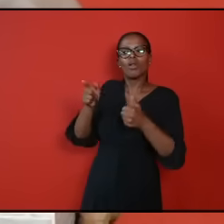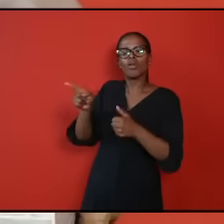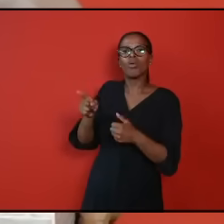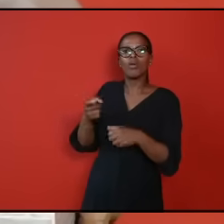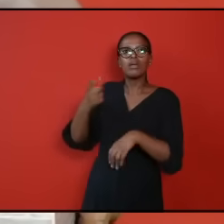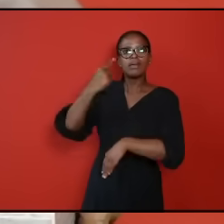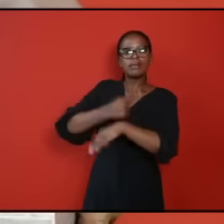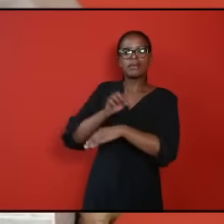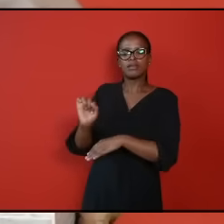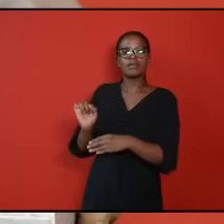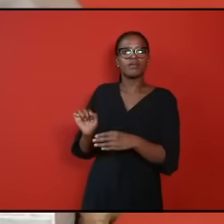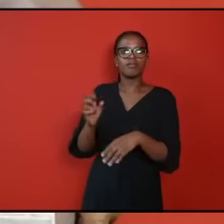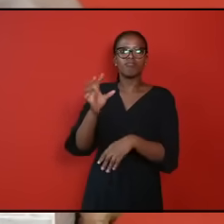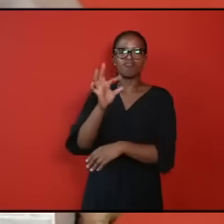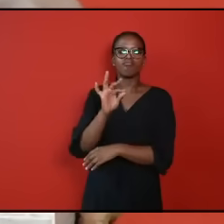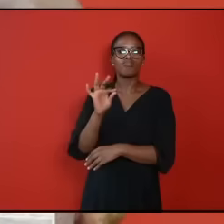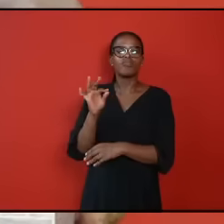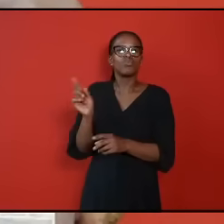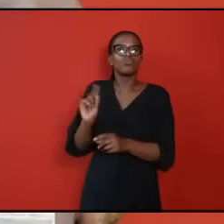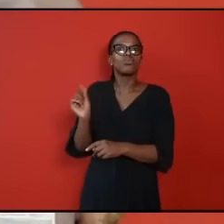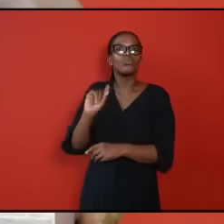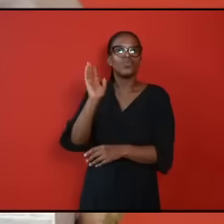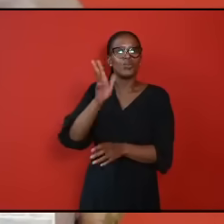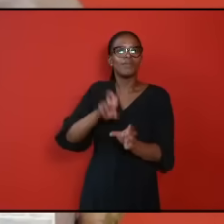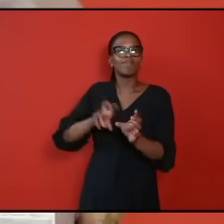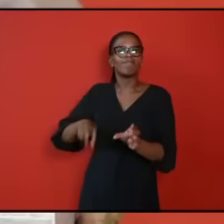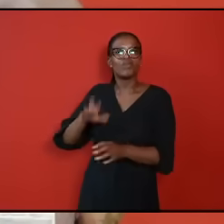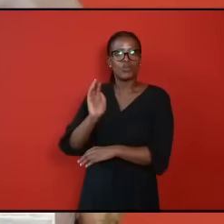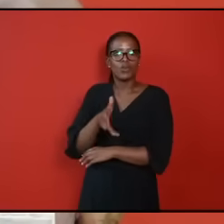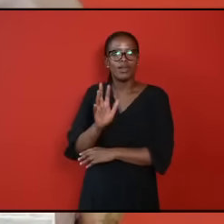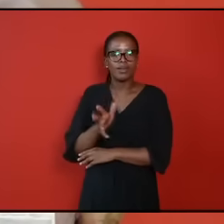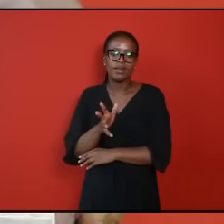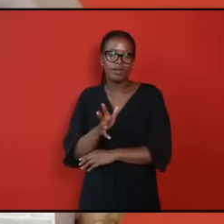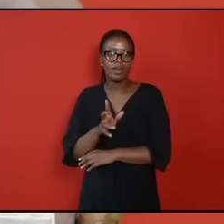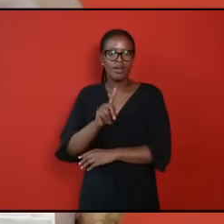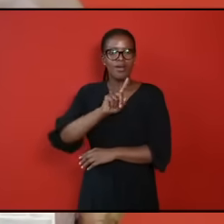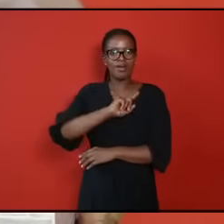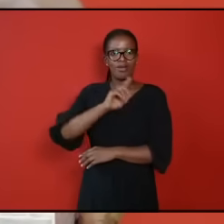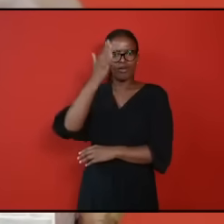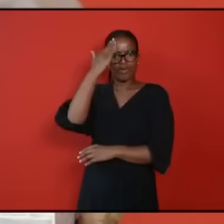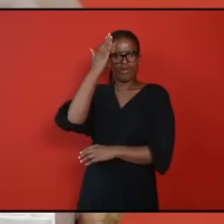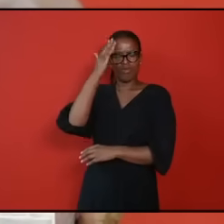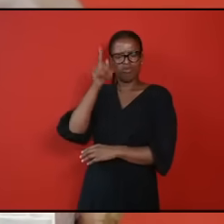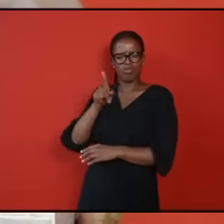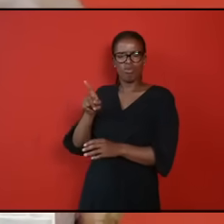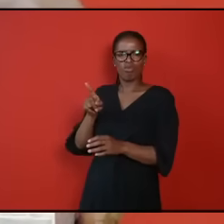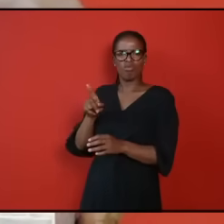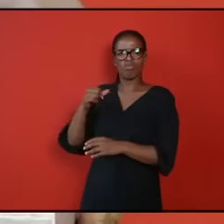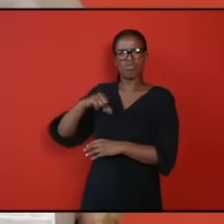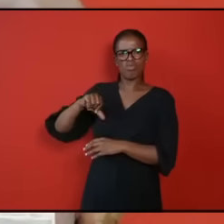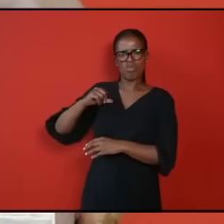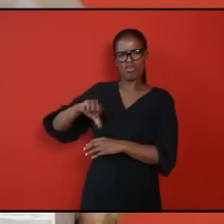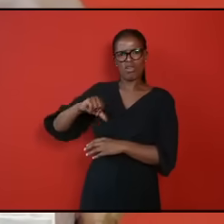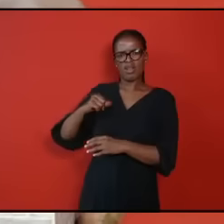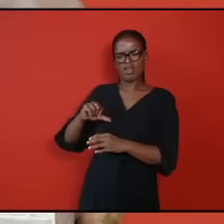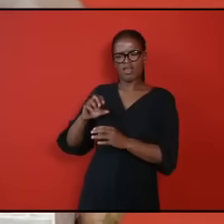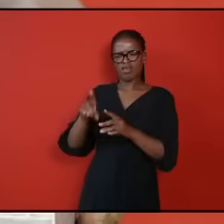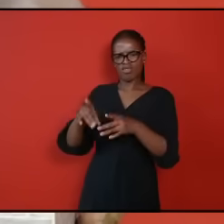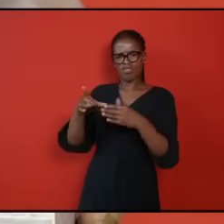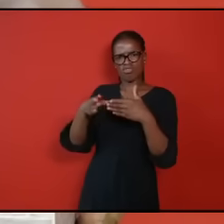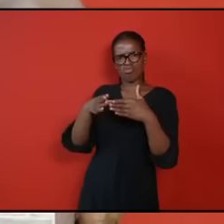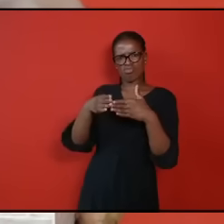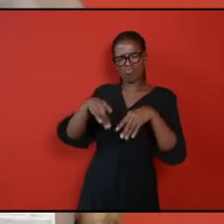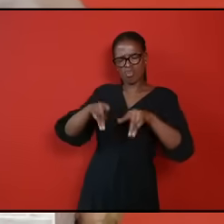that we are told he's friends with in Ikuruleni more than any other thing. He thinks he's powerful. He